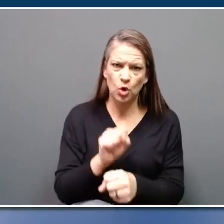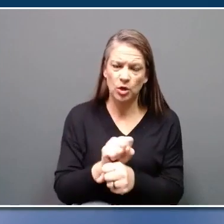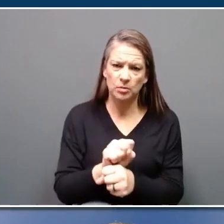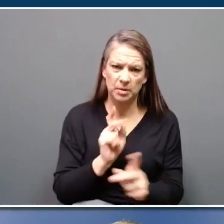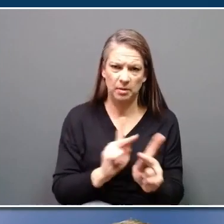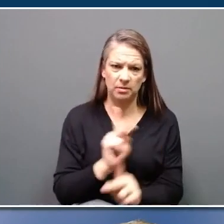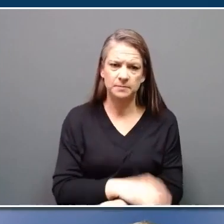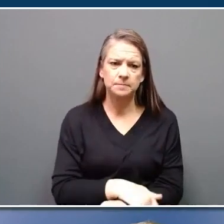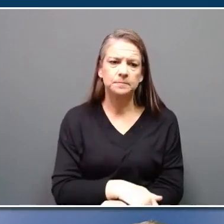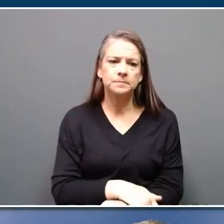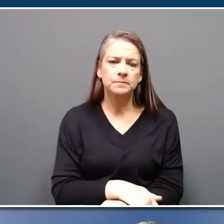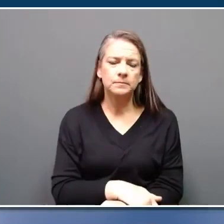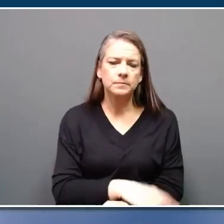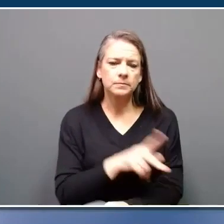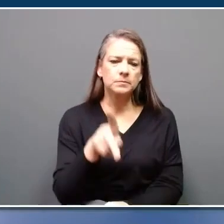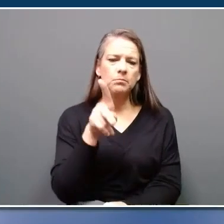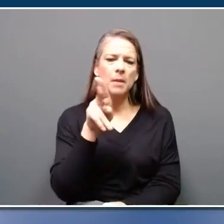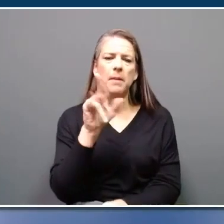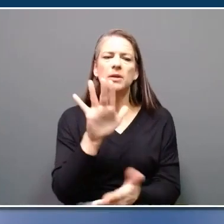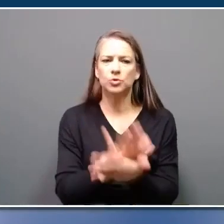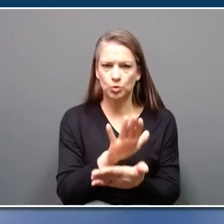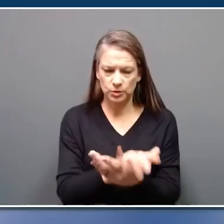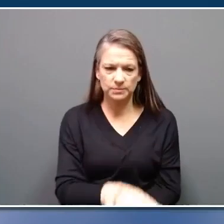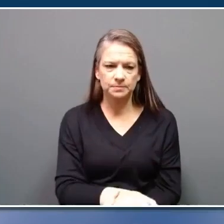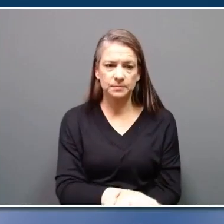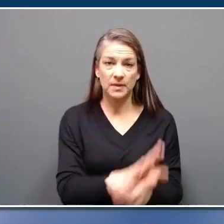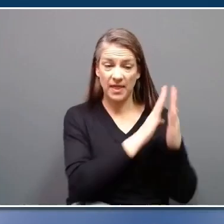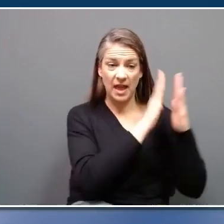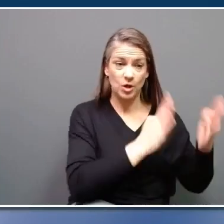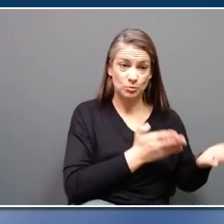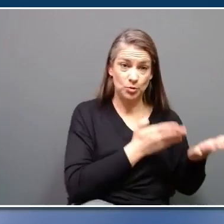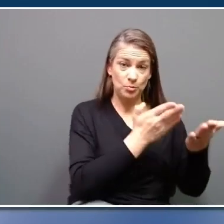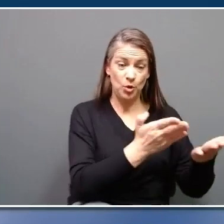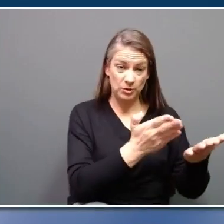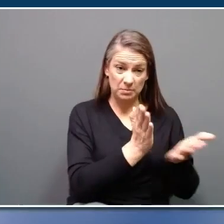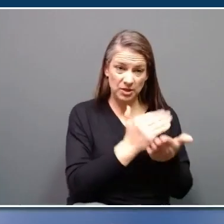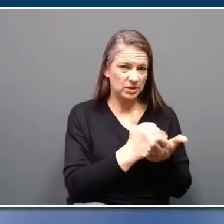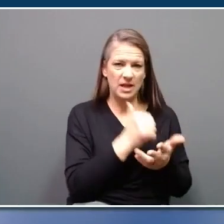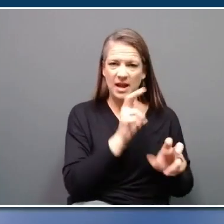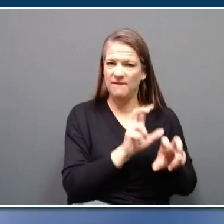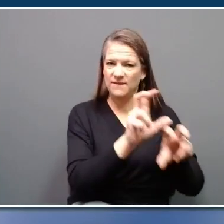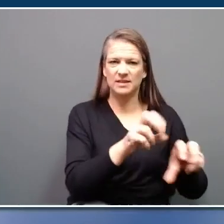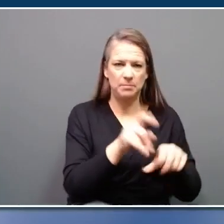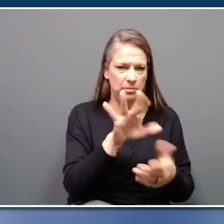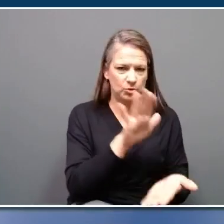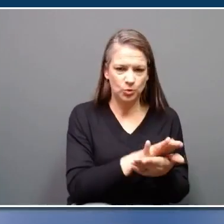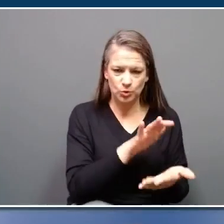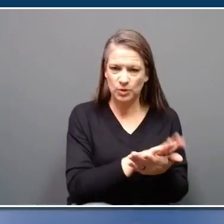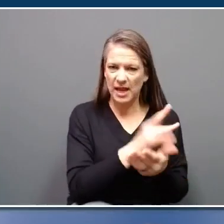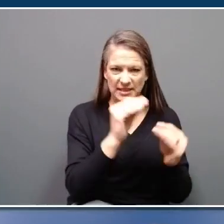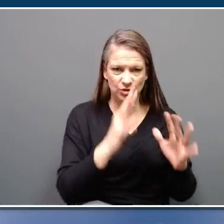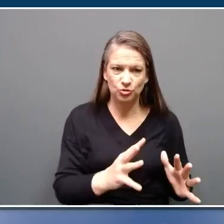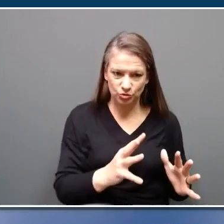Let's get to our public schools. Certainly the House's proposed budget fails to invest in our public schools and public school educators in the way that